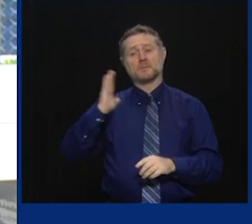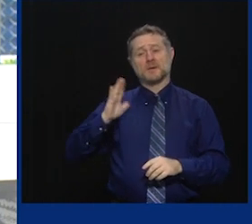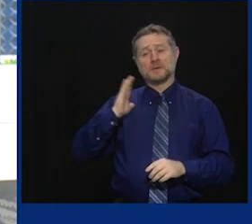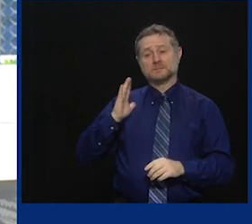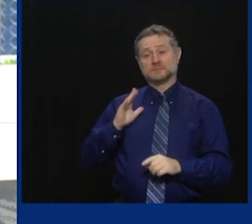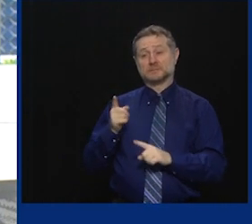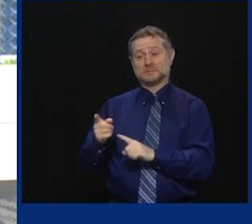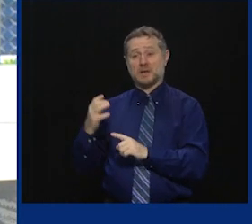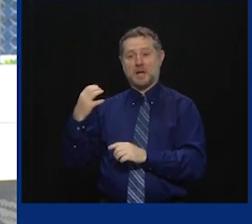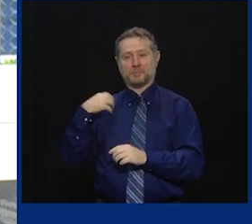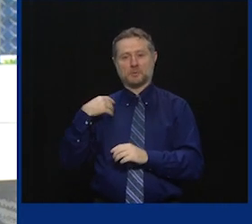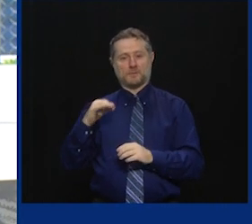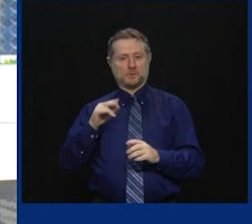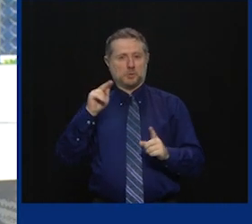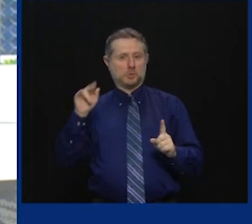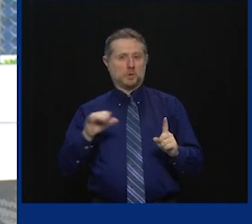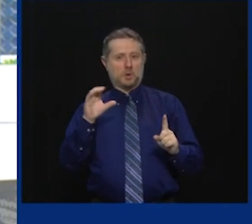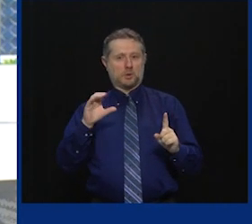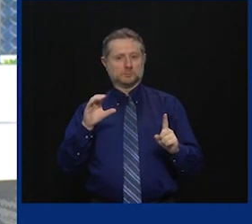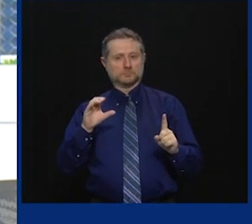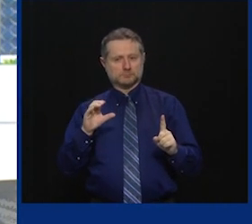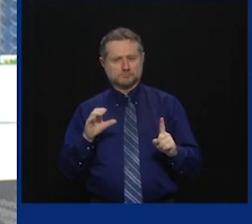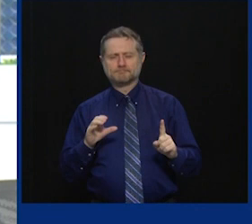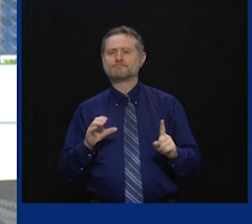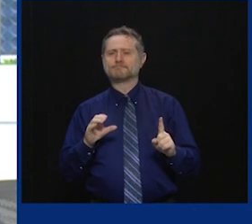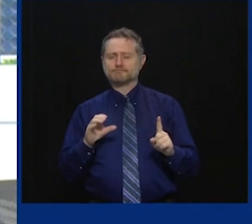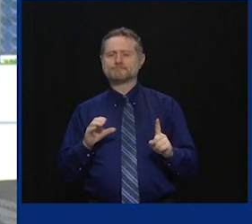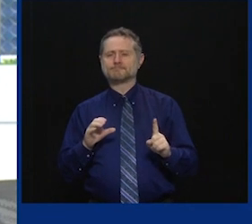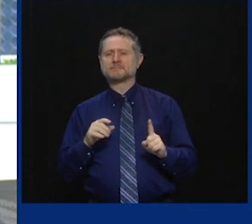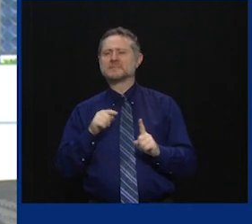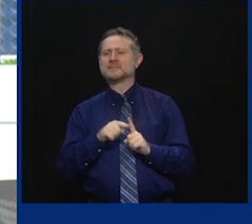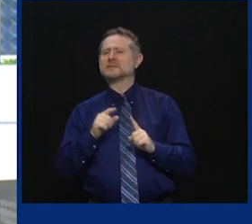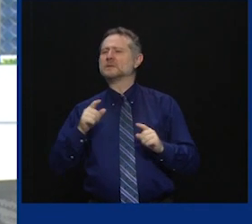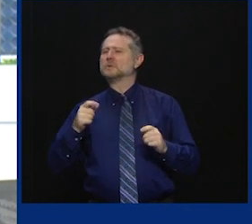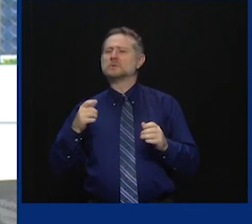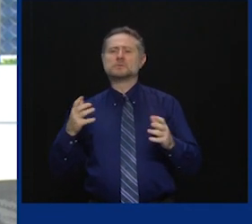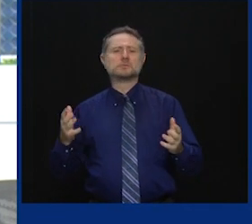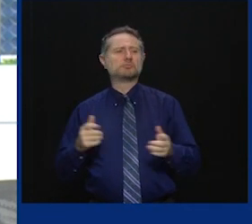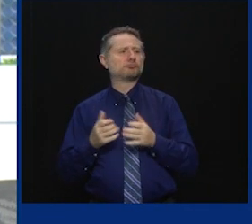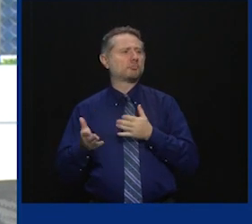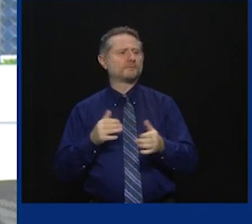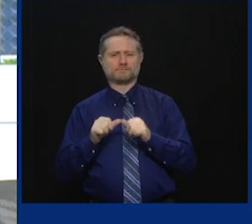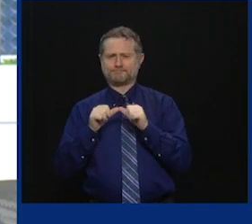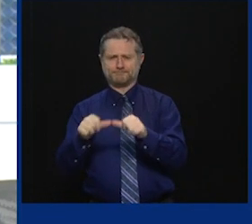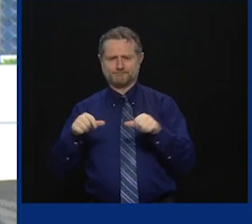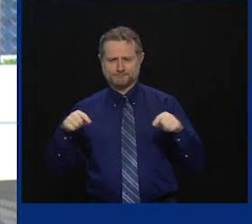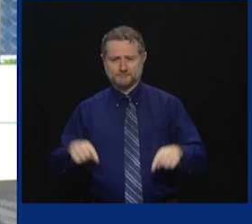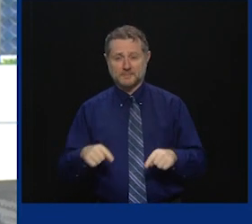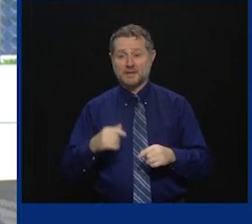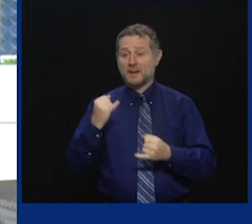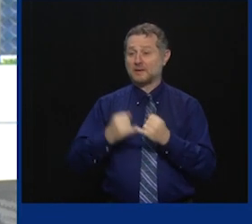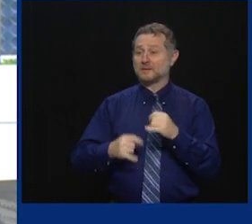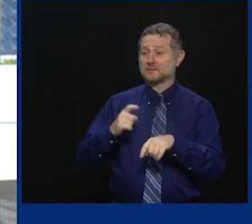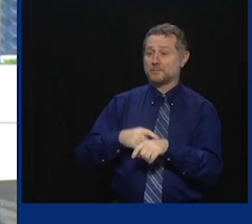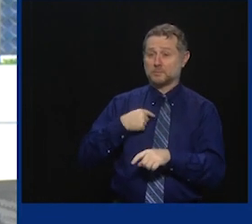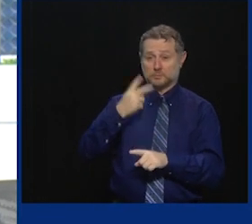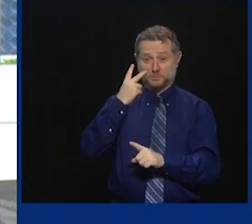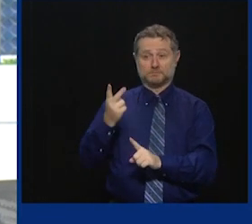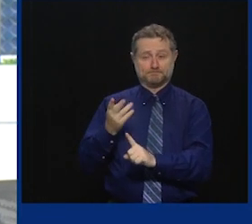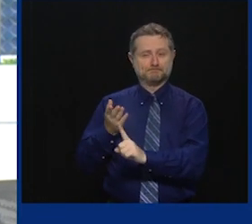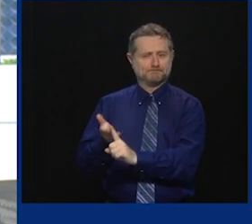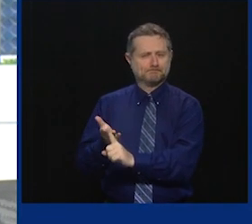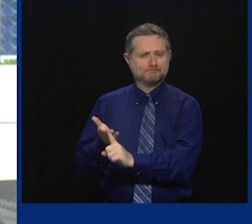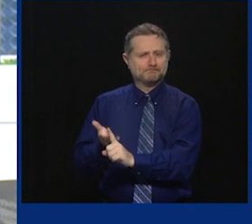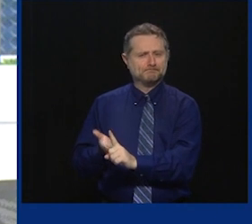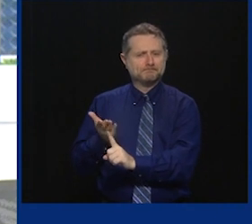Carolina. And I know it will serve him well. I put him on the spot the last time I saw him, noting that I think he will